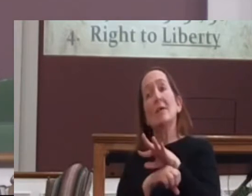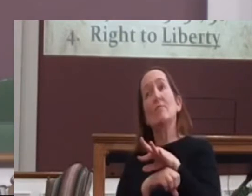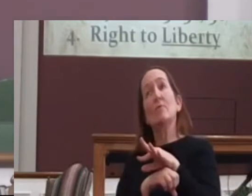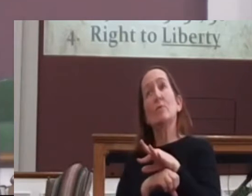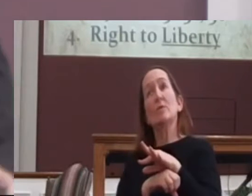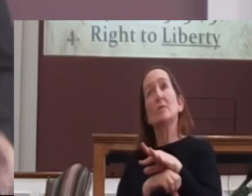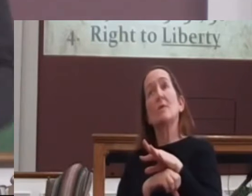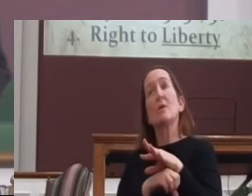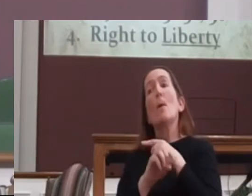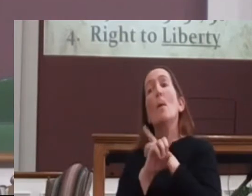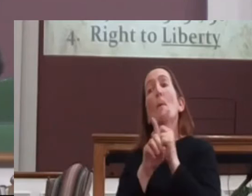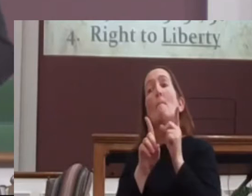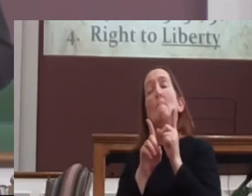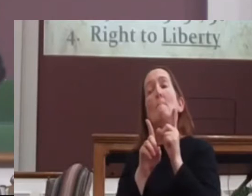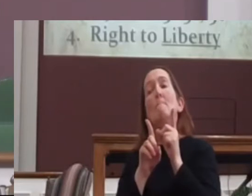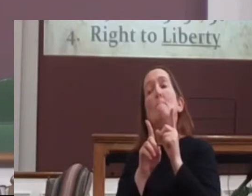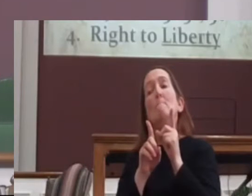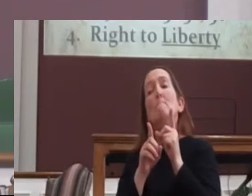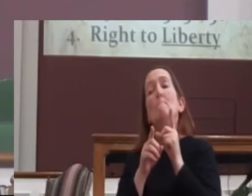You can have an impact.